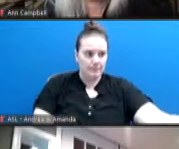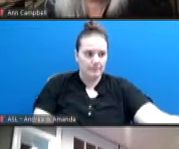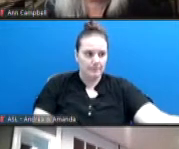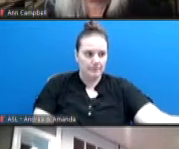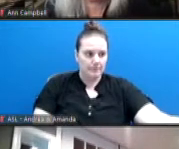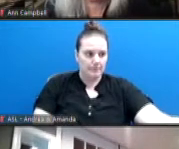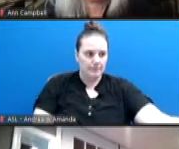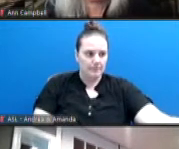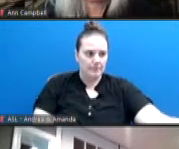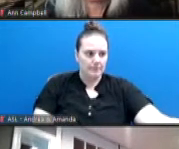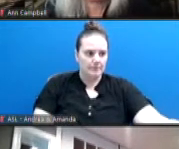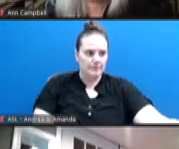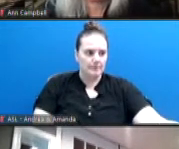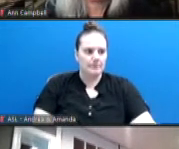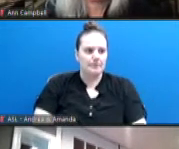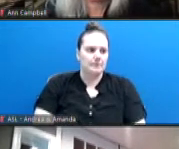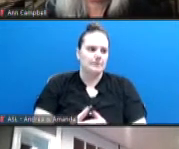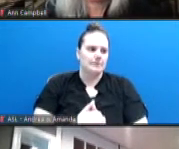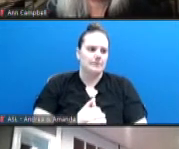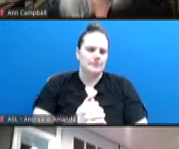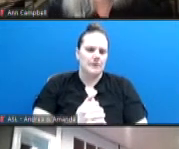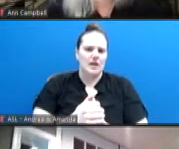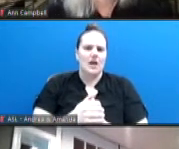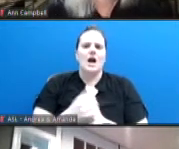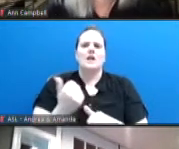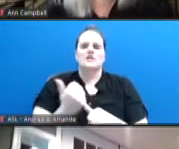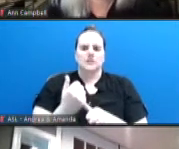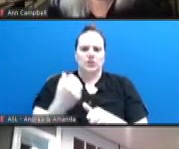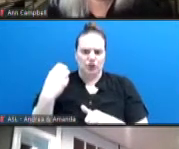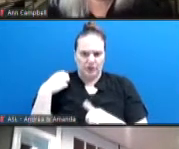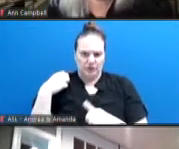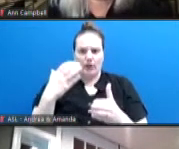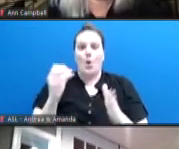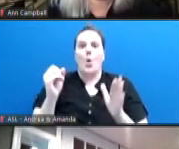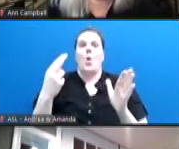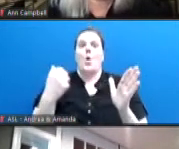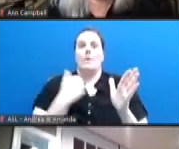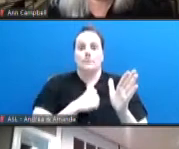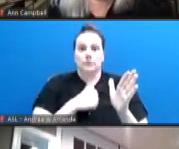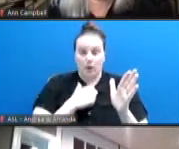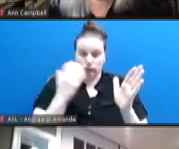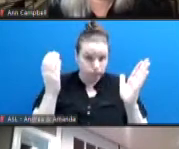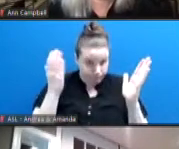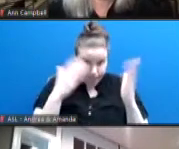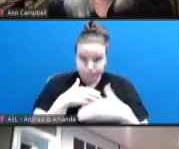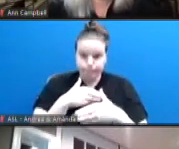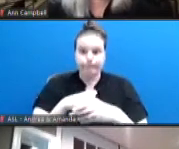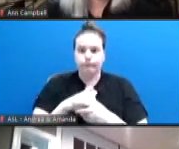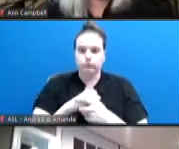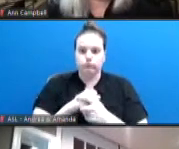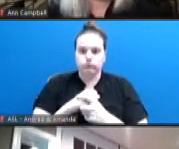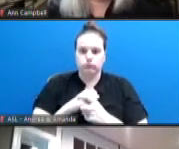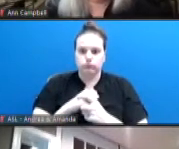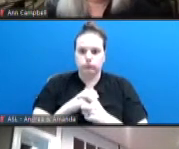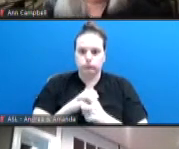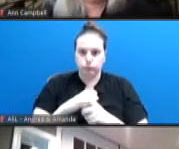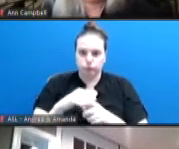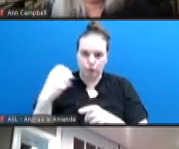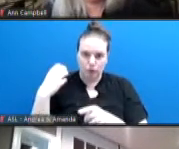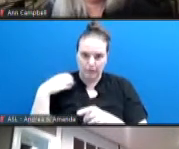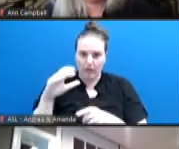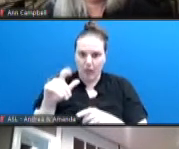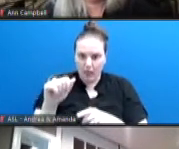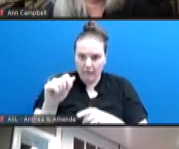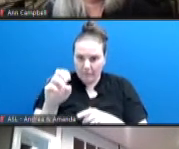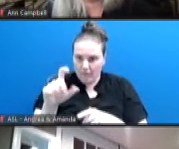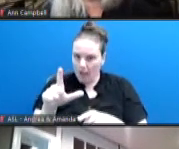Sorry, I think the chief or assistant chief is here. Evening. I'm sorry, I didn't see, there's Chief Lavelle. I'm sorry,